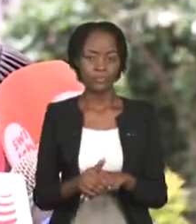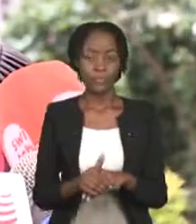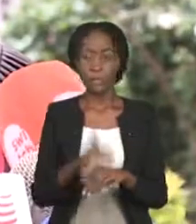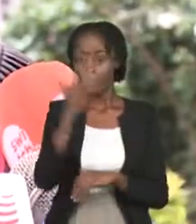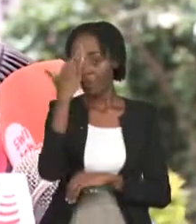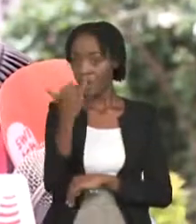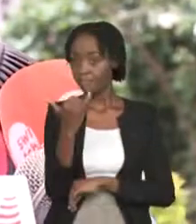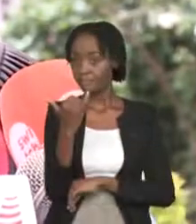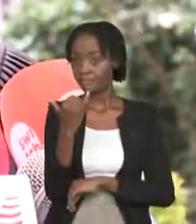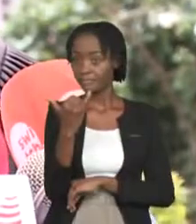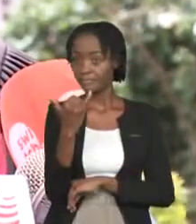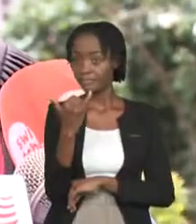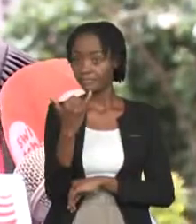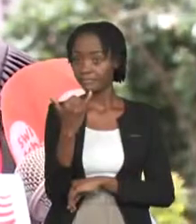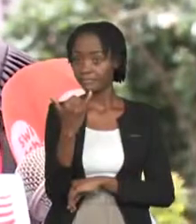Because